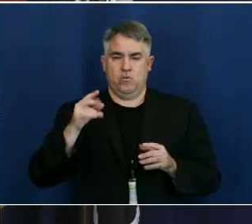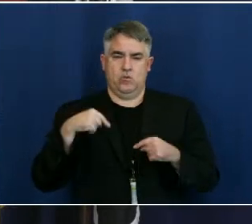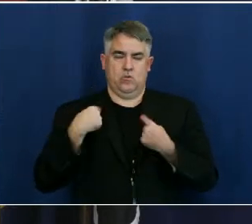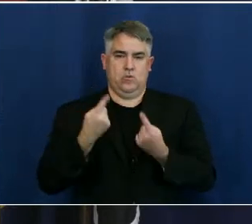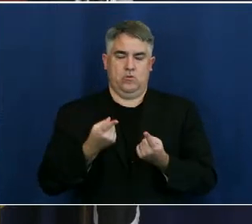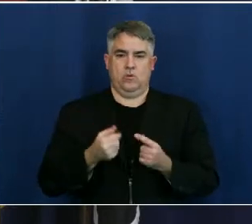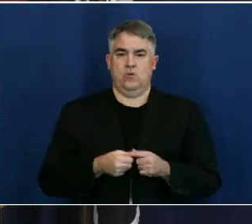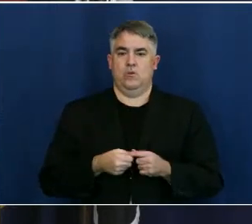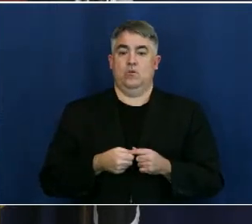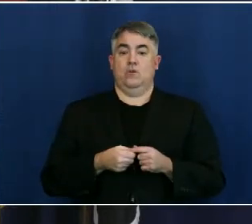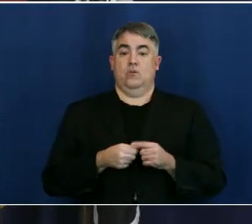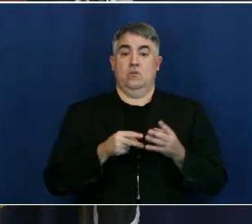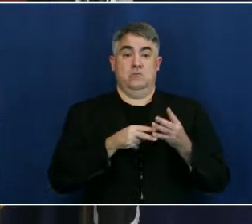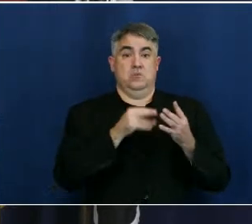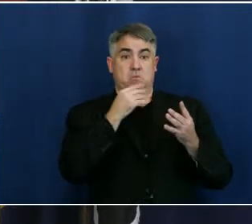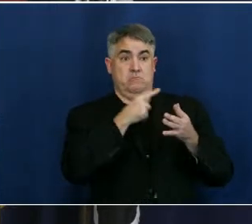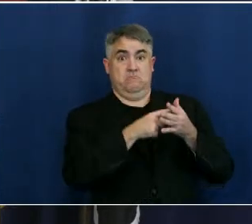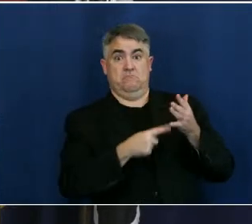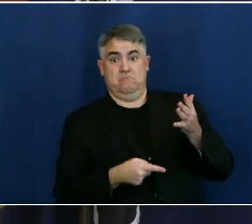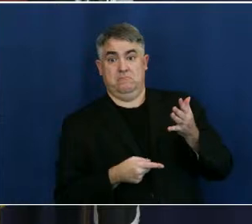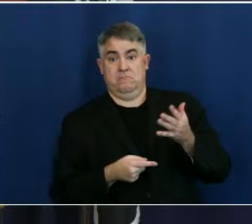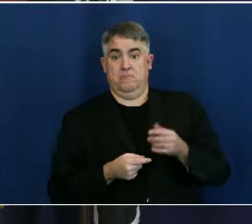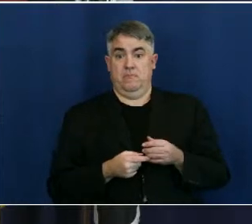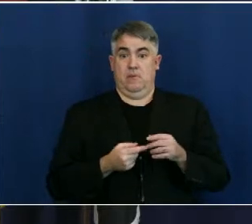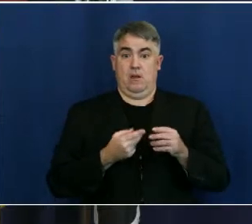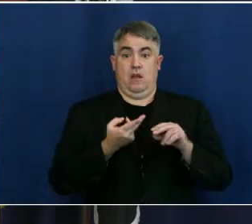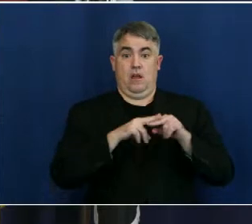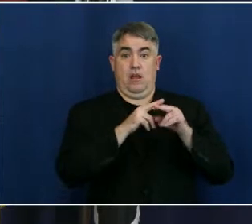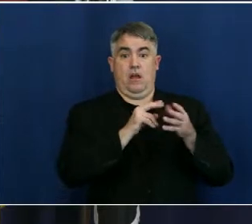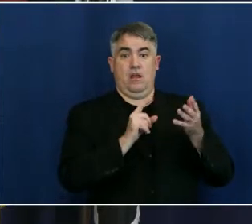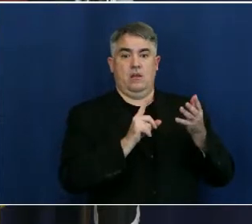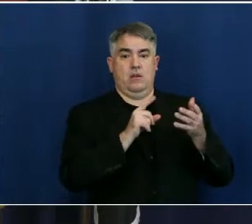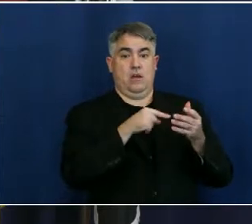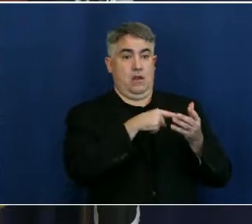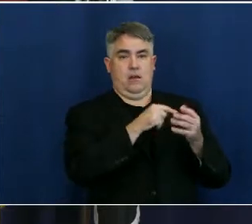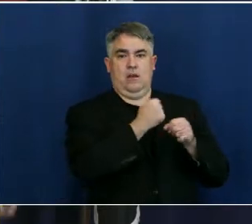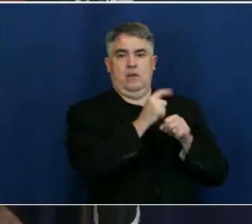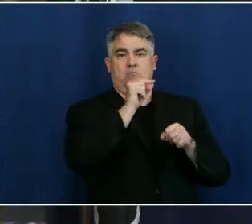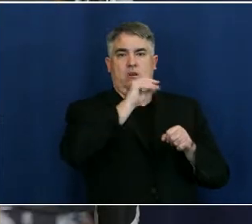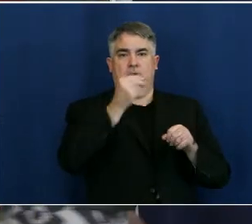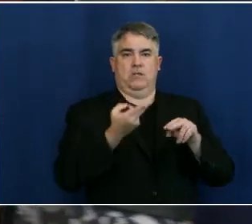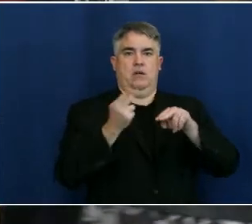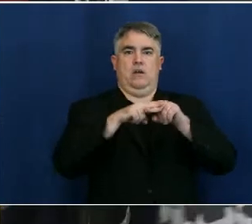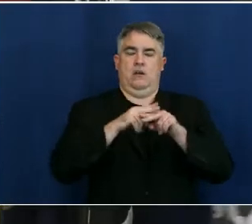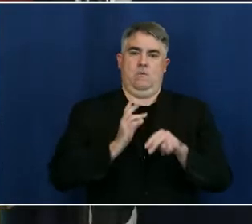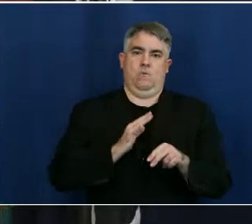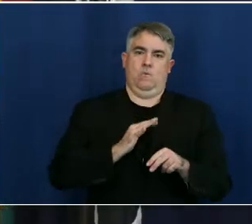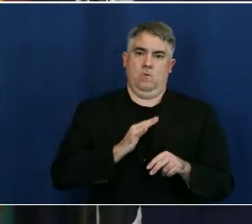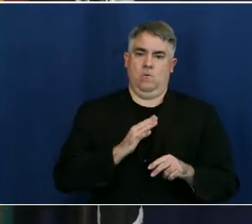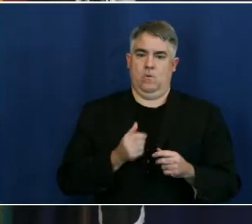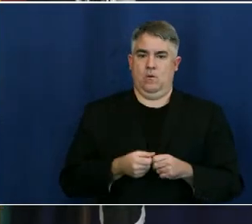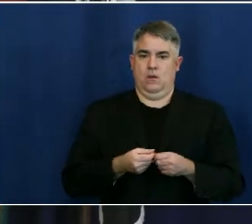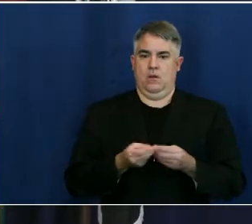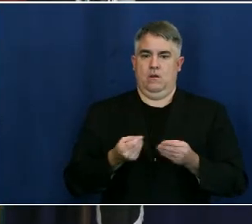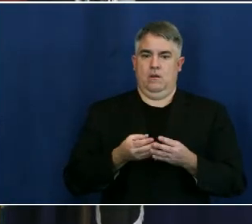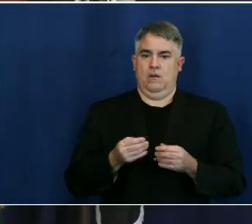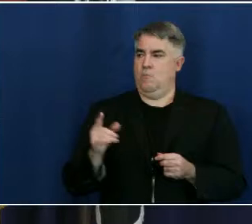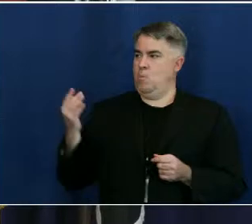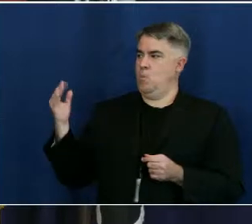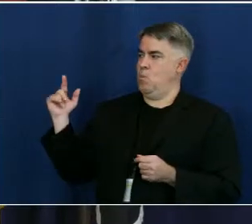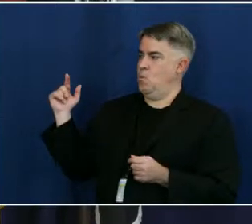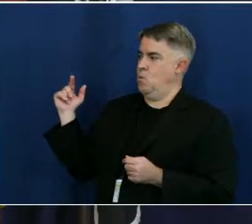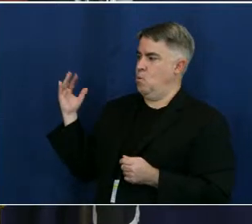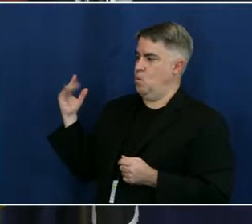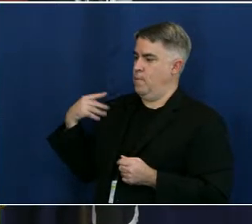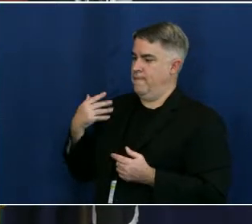20% production so that they can get more vaccines out into the community. Thank you. So, Doctor, a follow-up on that answer.